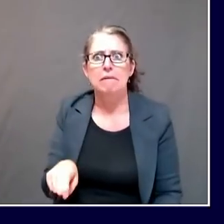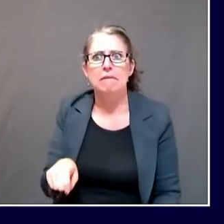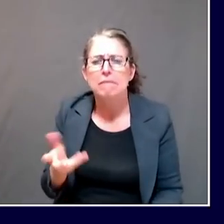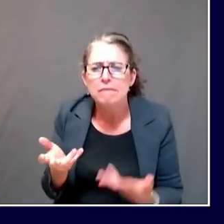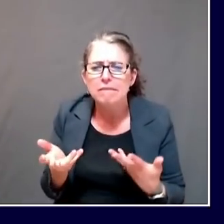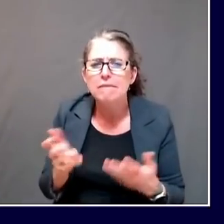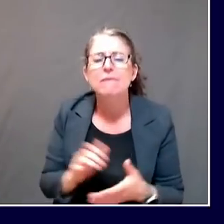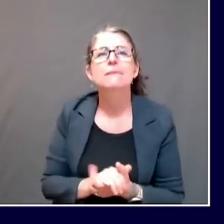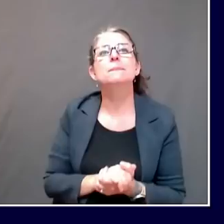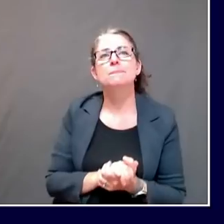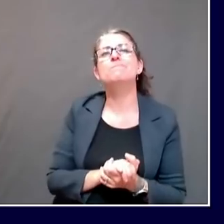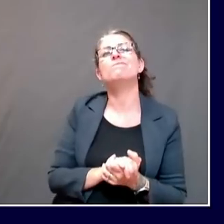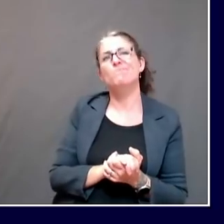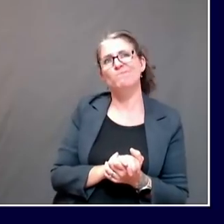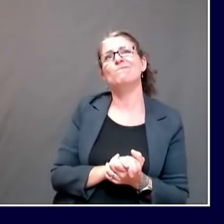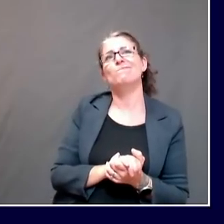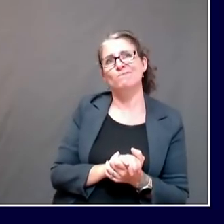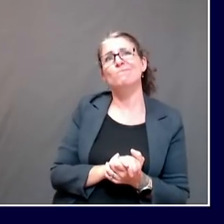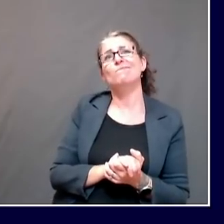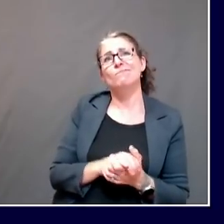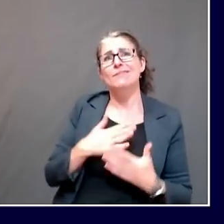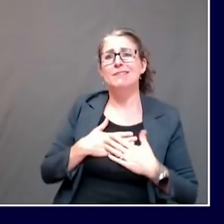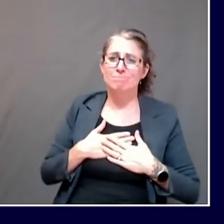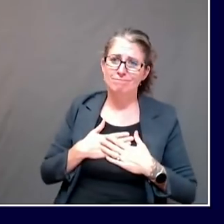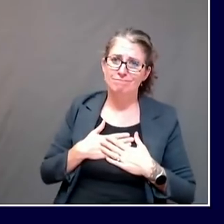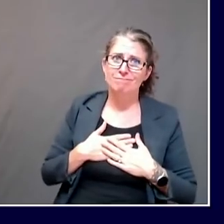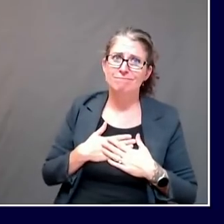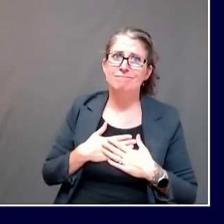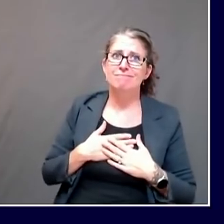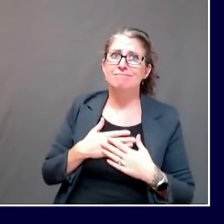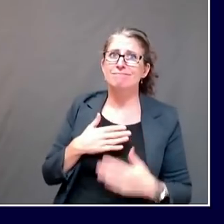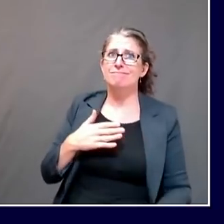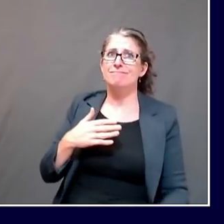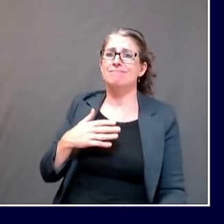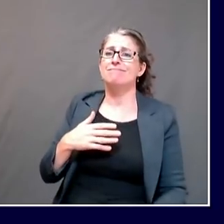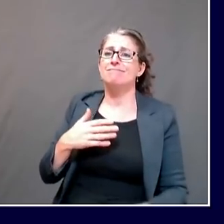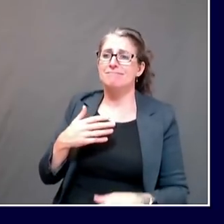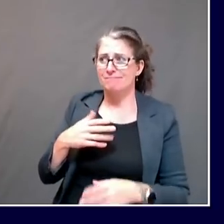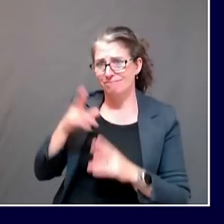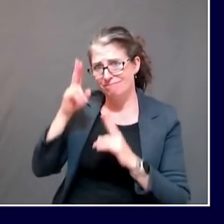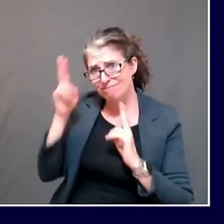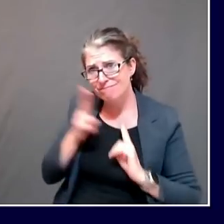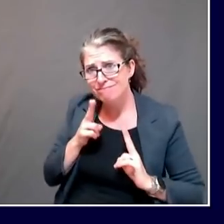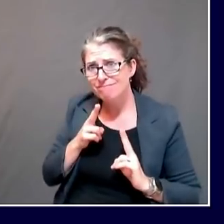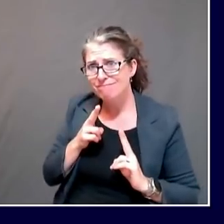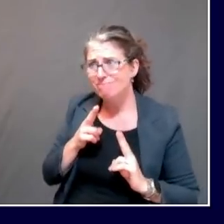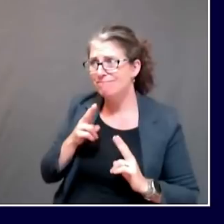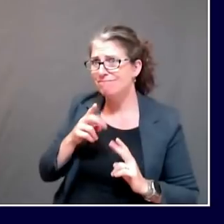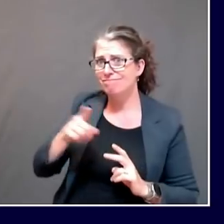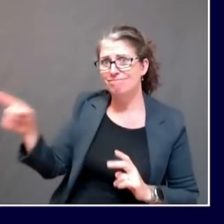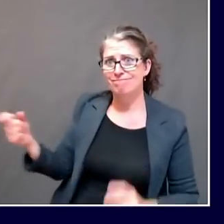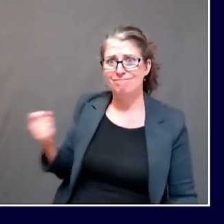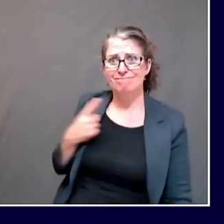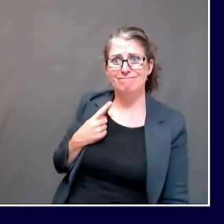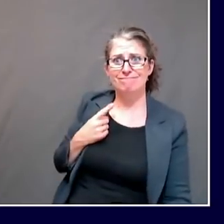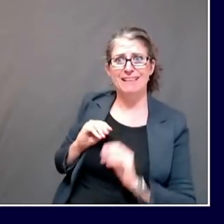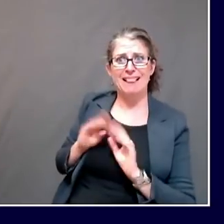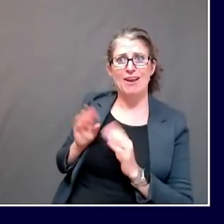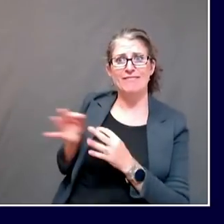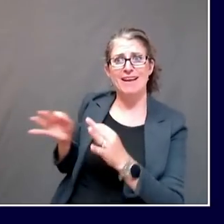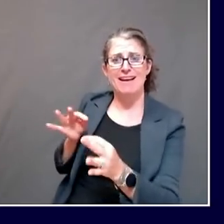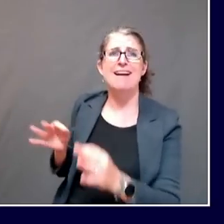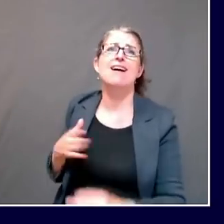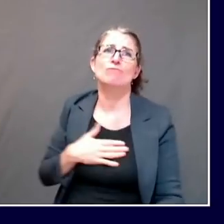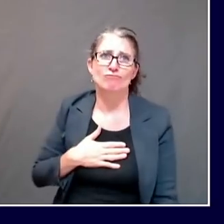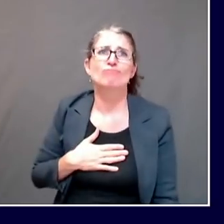her provide a little bit more clarity and hopefully point her in the direction of getting the flu shot. I completely